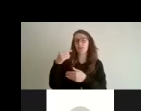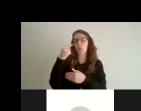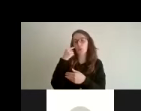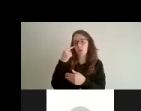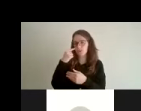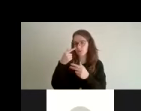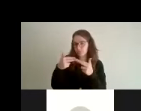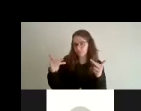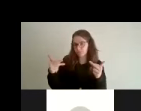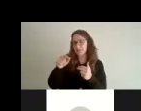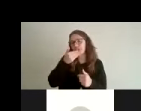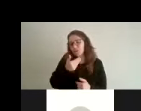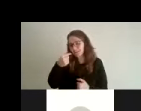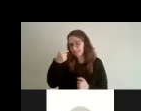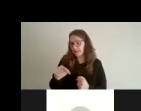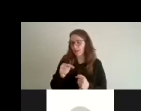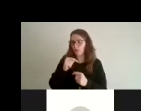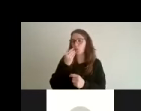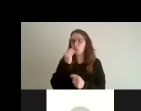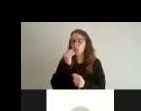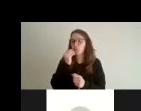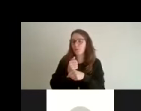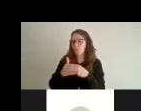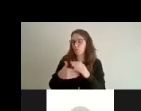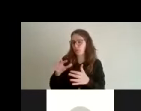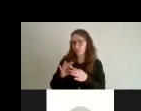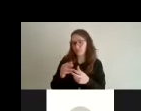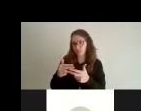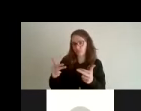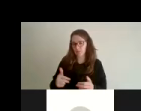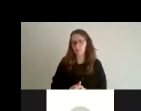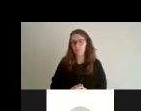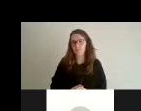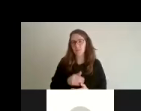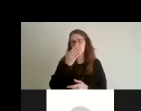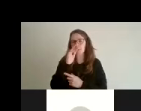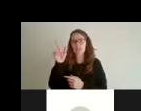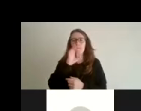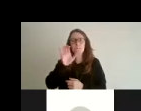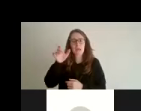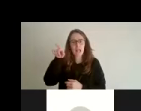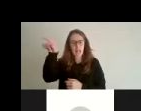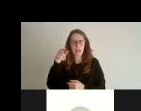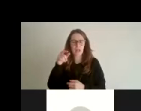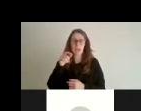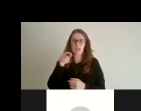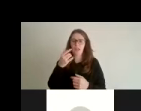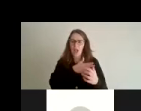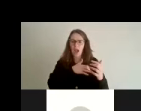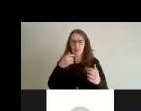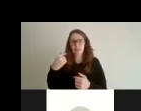have experience of diversity work. Go to Ireland. In Ireland Higher Education Institution, this is a